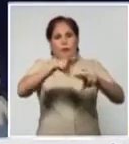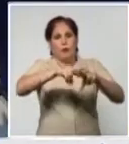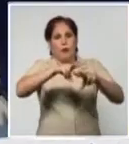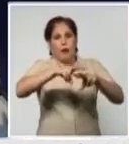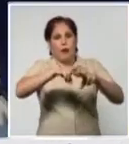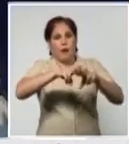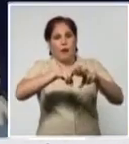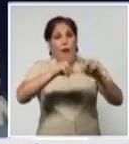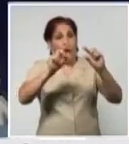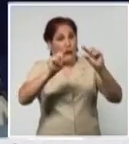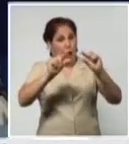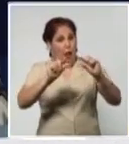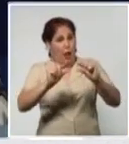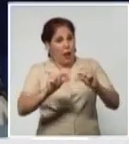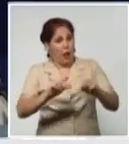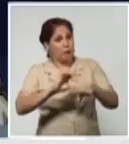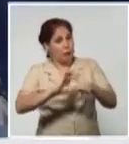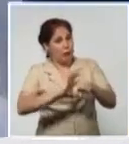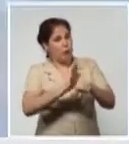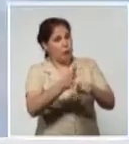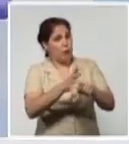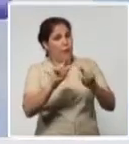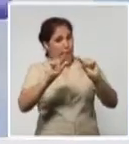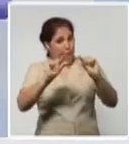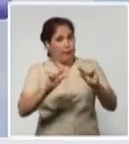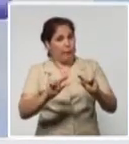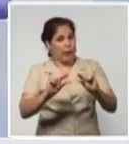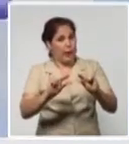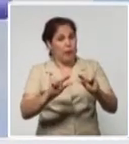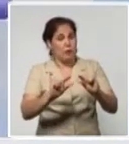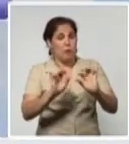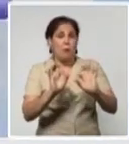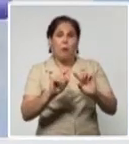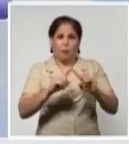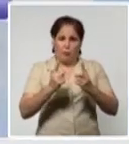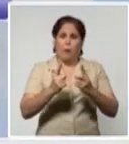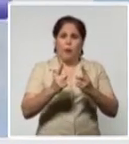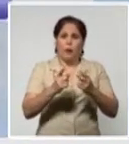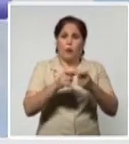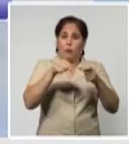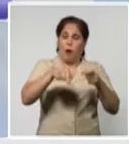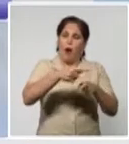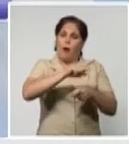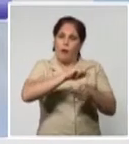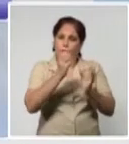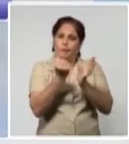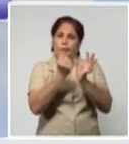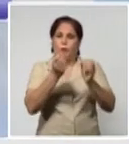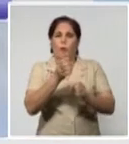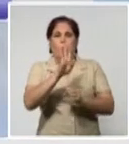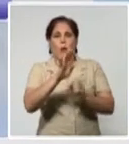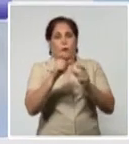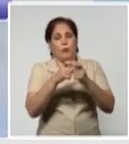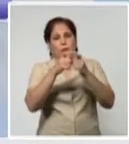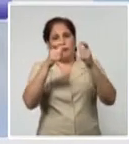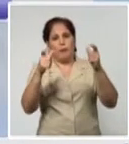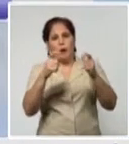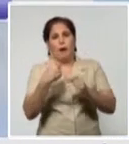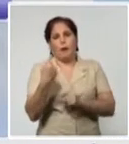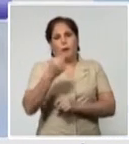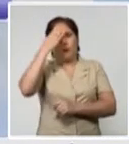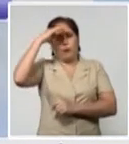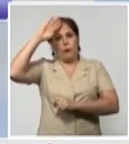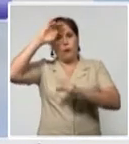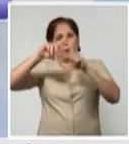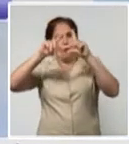every 100,000 inhabitants over the last 15 days. Havana province, although it has